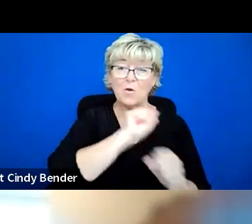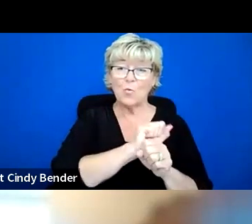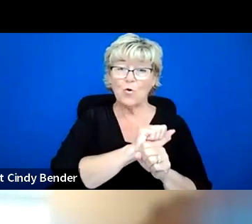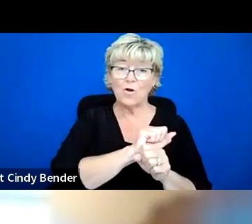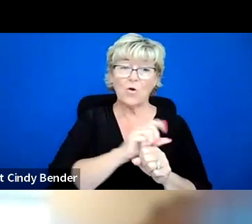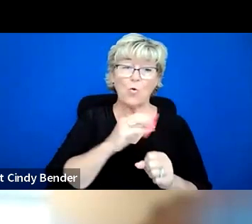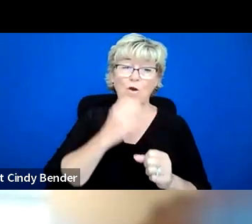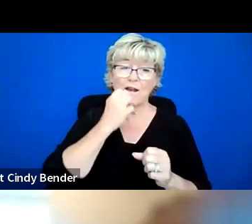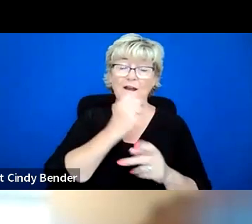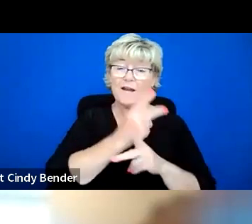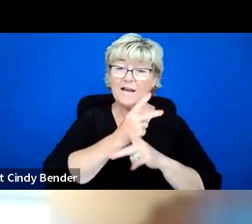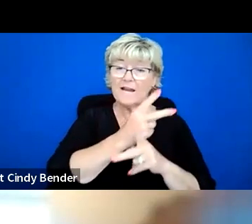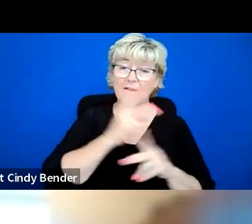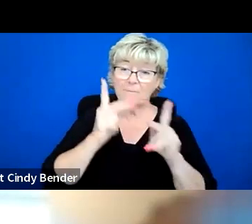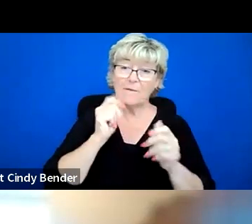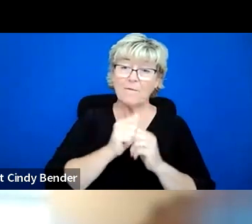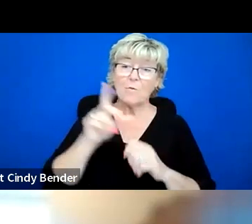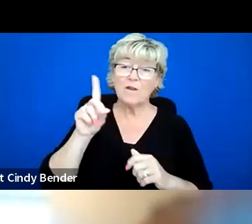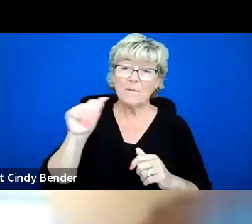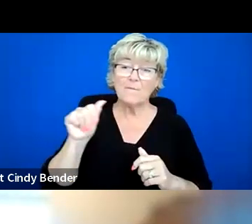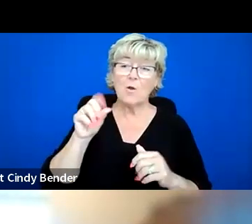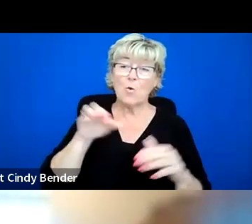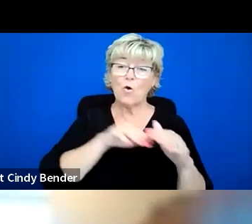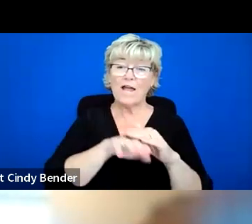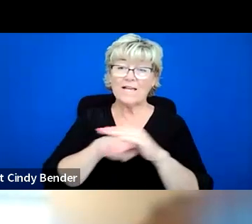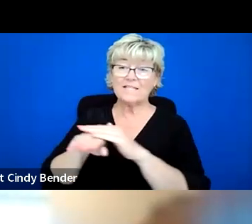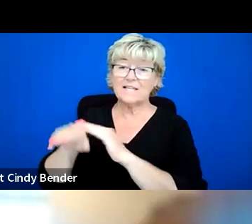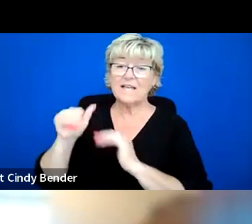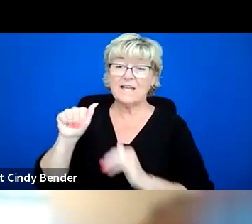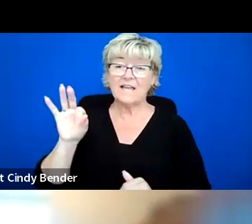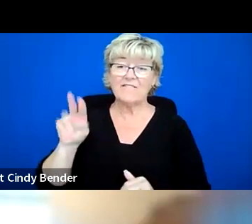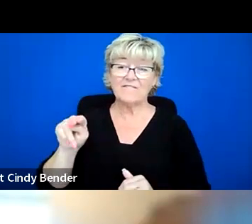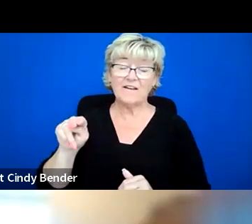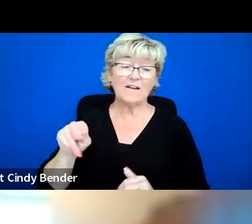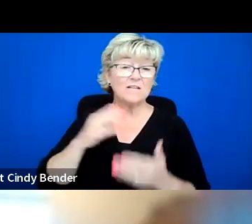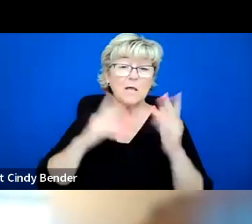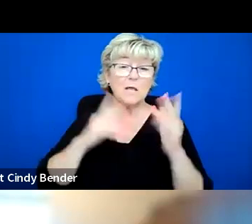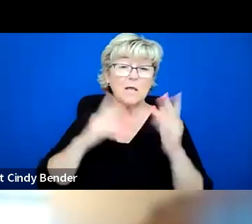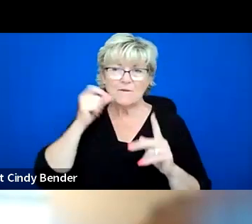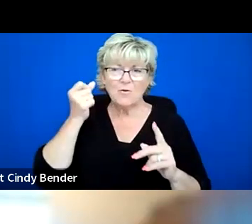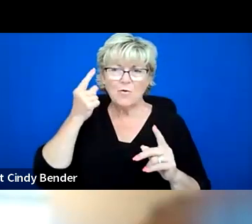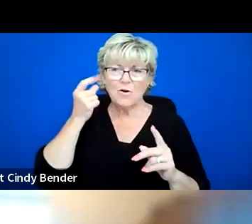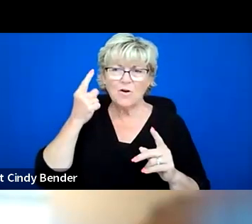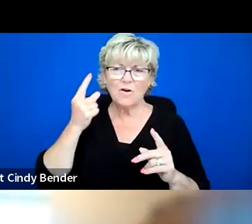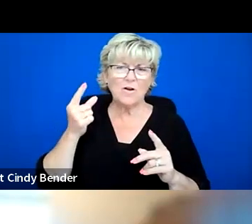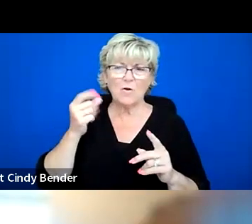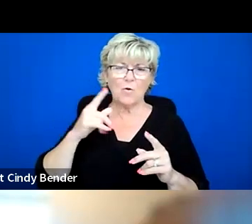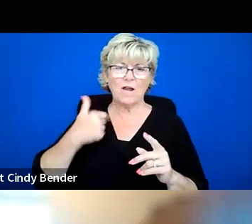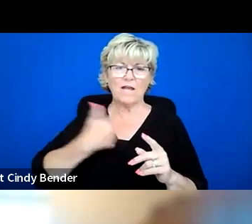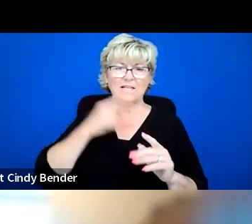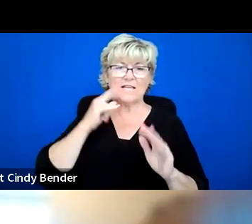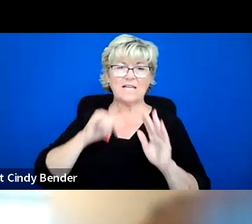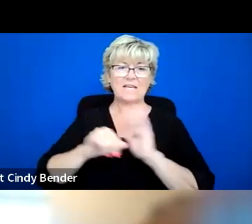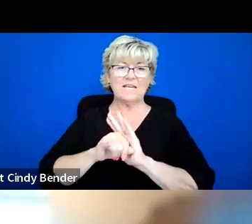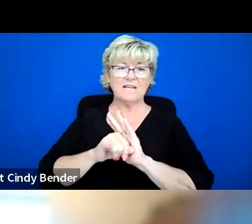or caring for people with disabilities and or access to functional needs. And sometimes people don't really understand or self-identify that they have